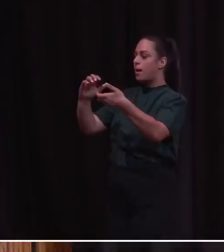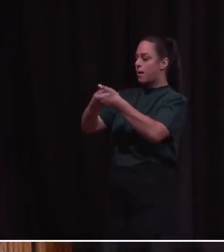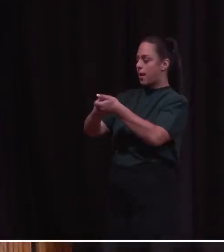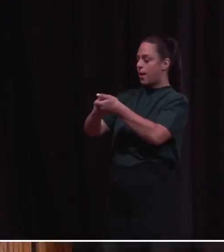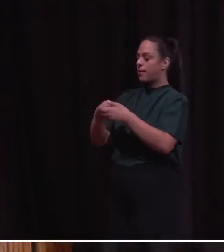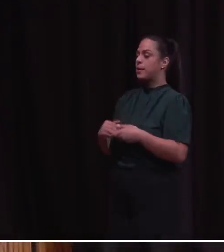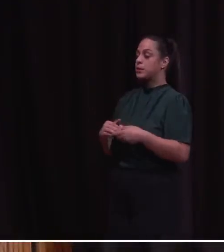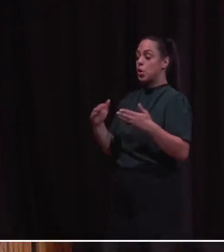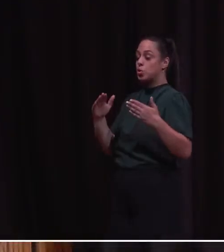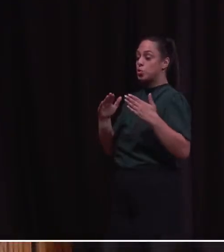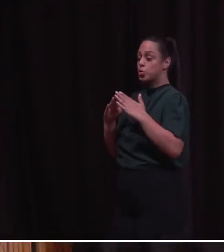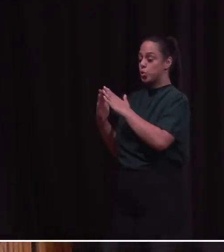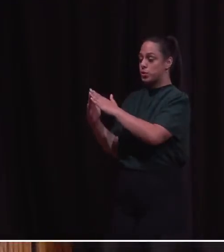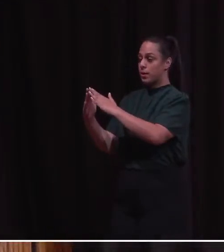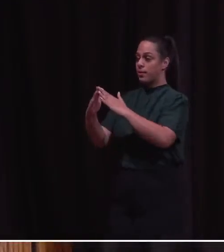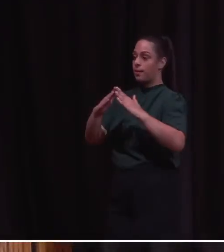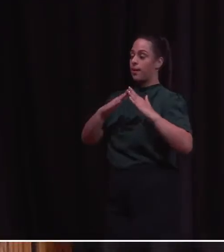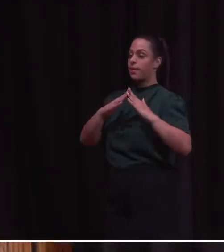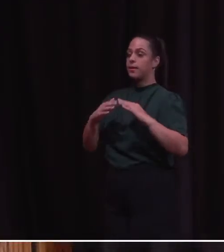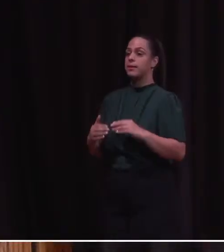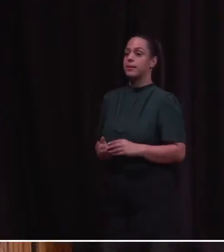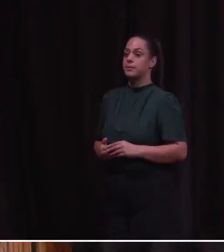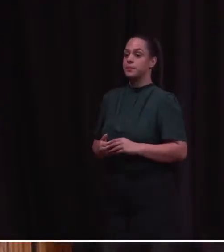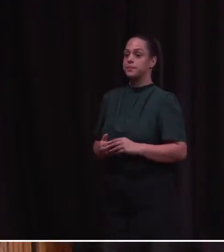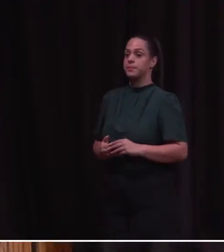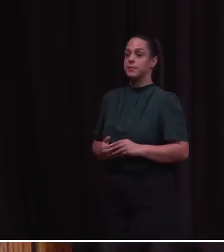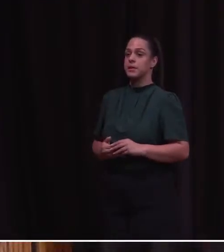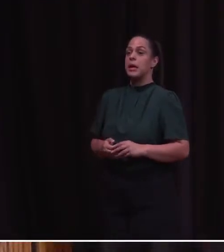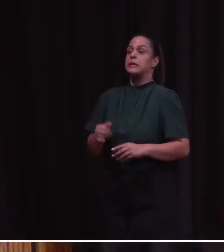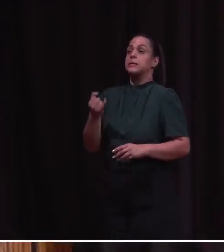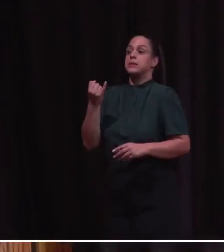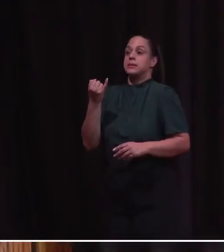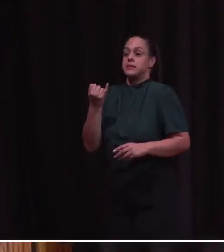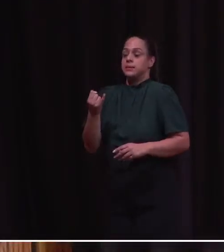overcome anti-gender ideological construct,